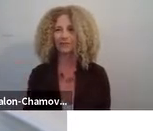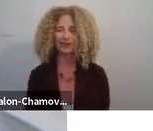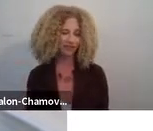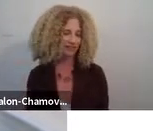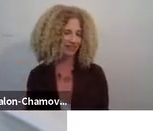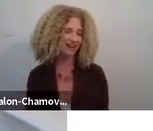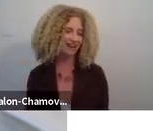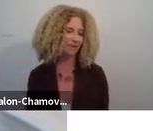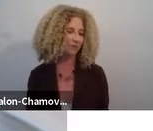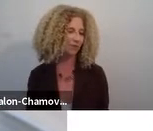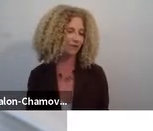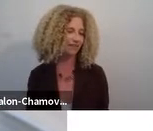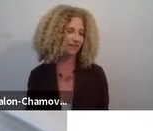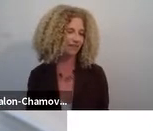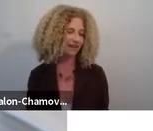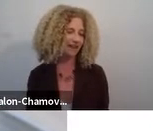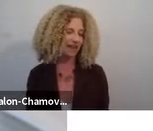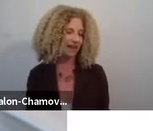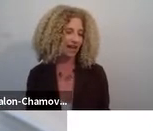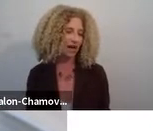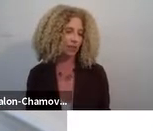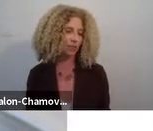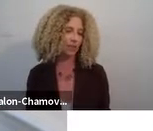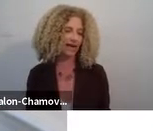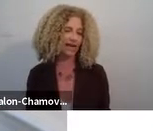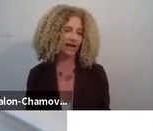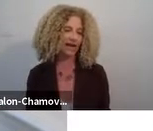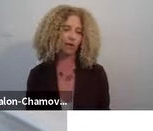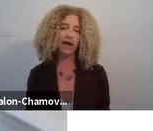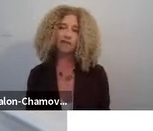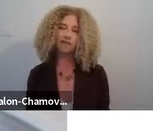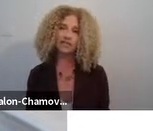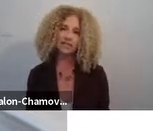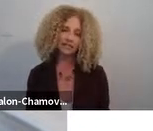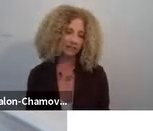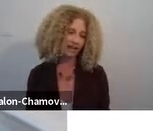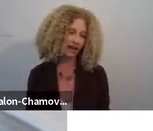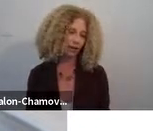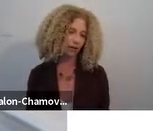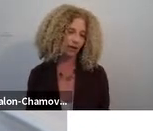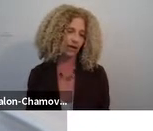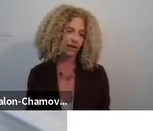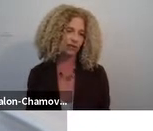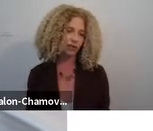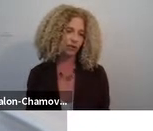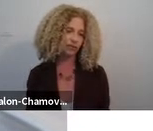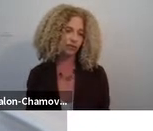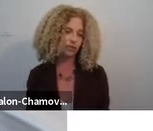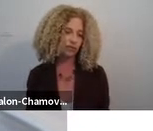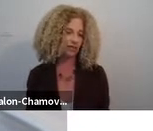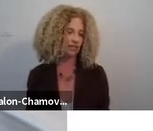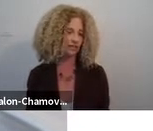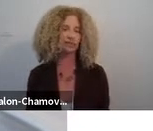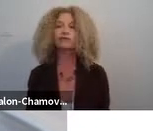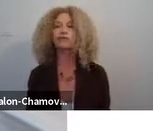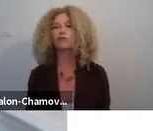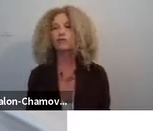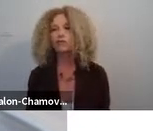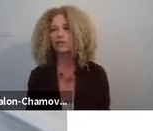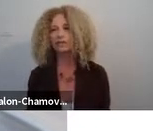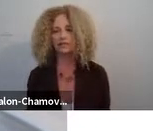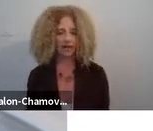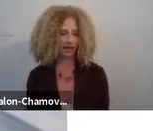from the previous webinar. But however, until now, no solution existed